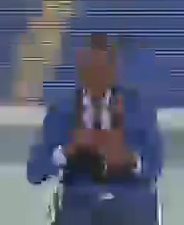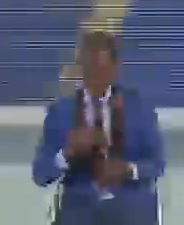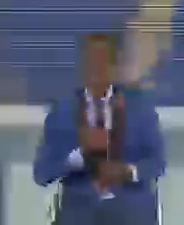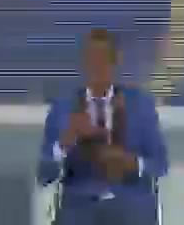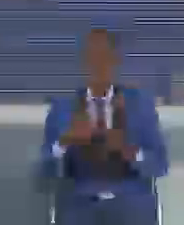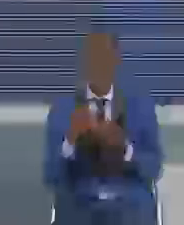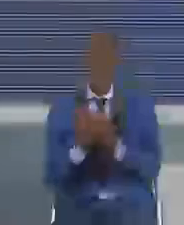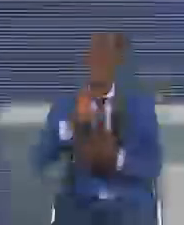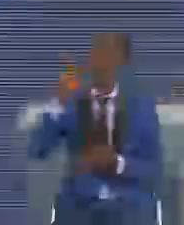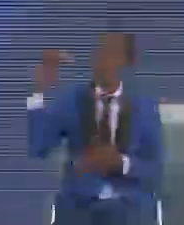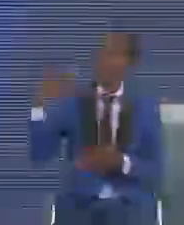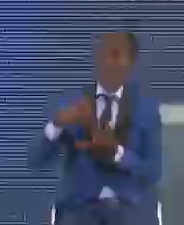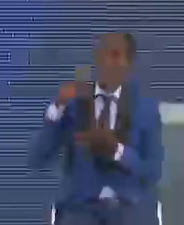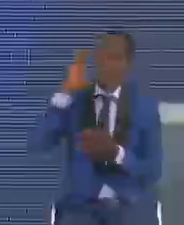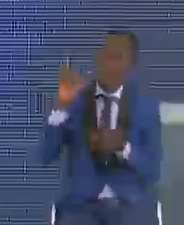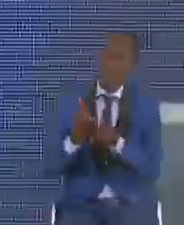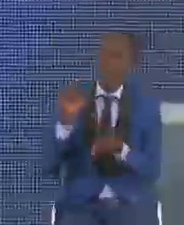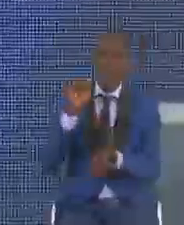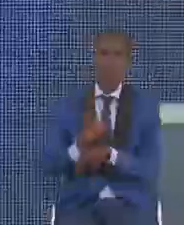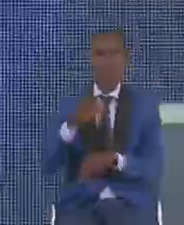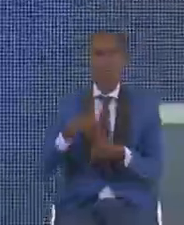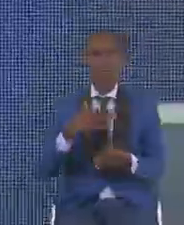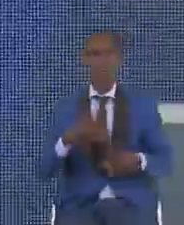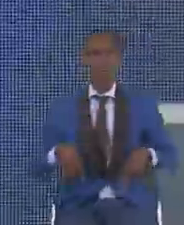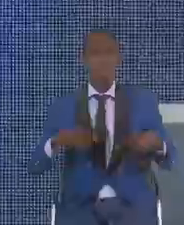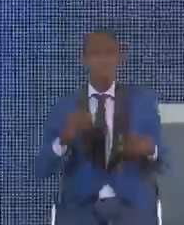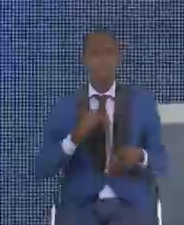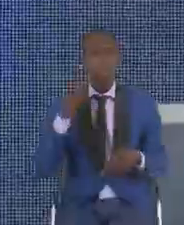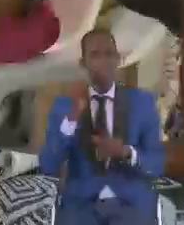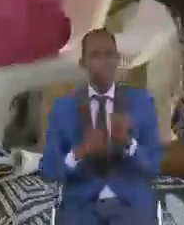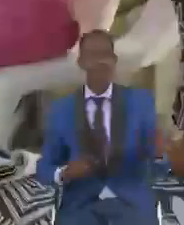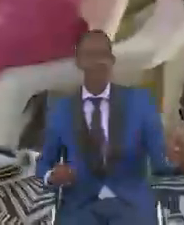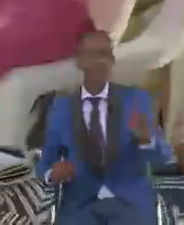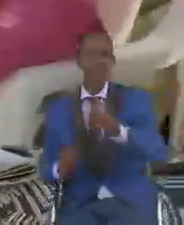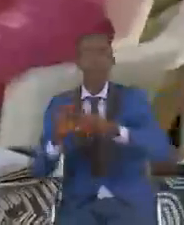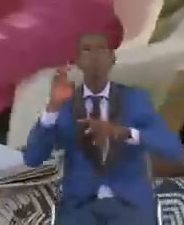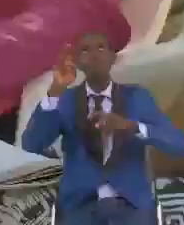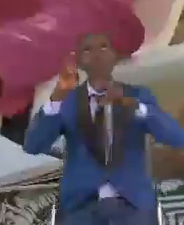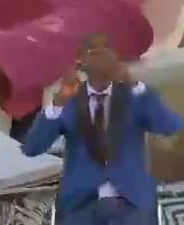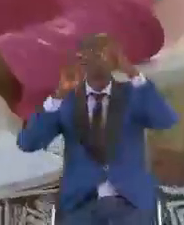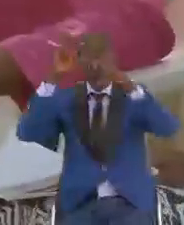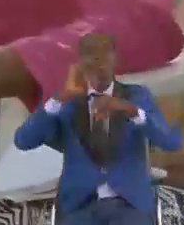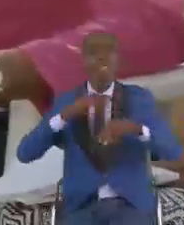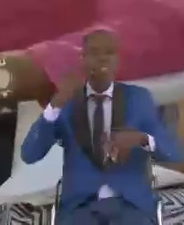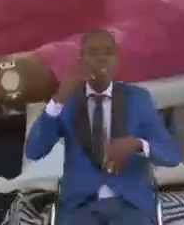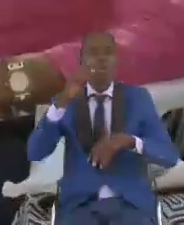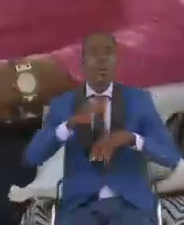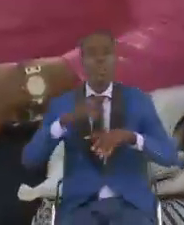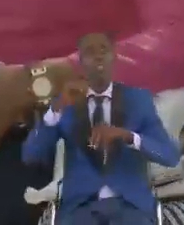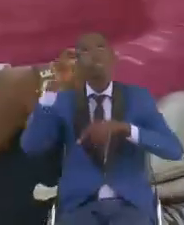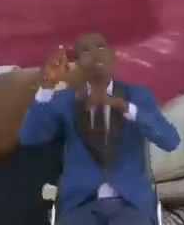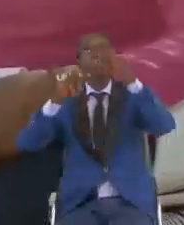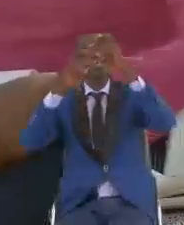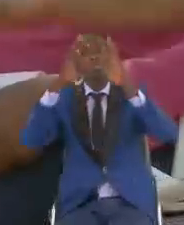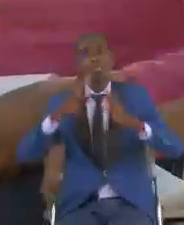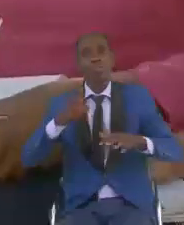that grace of God will work in my life. I see everyone climbing. And I see you on the ladder. And I see you.